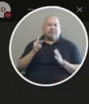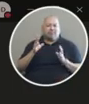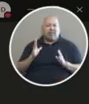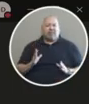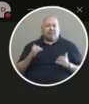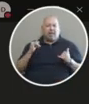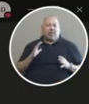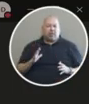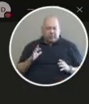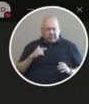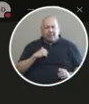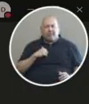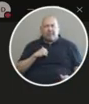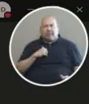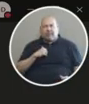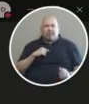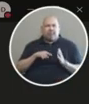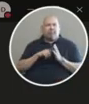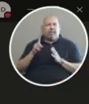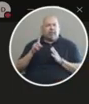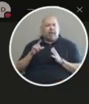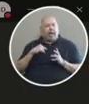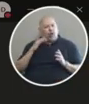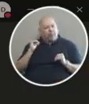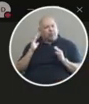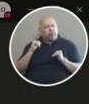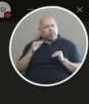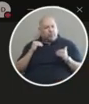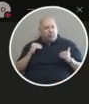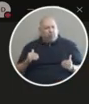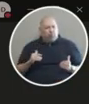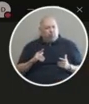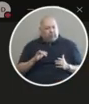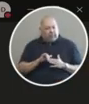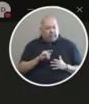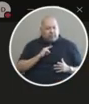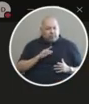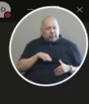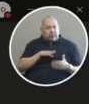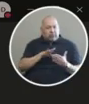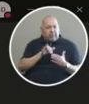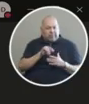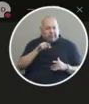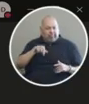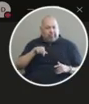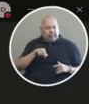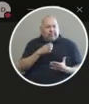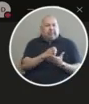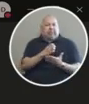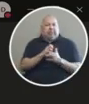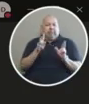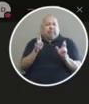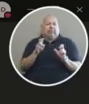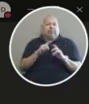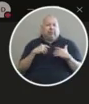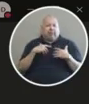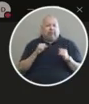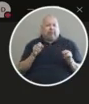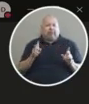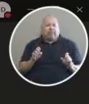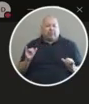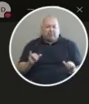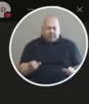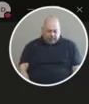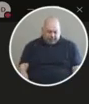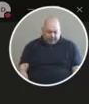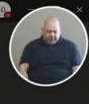today, and I hope that you move forward expeditiously to address this economic issue and the health issue as well. Thank